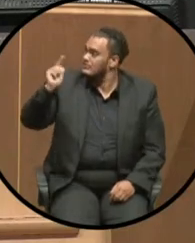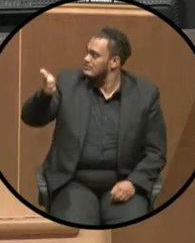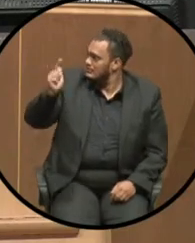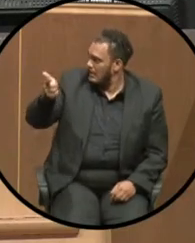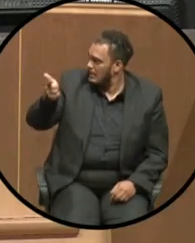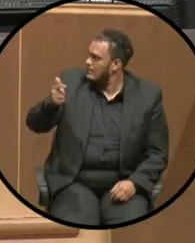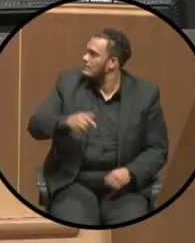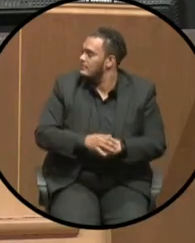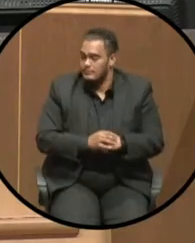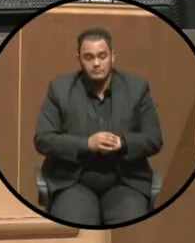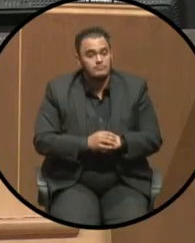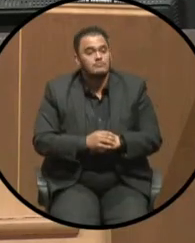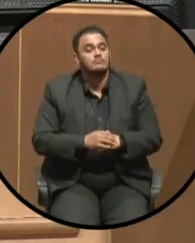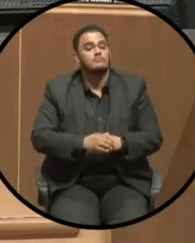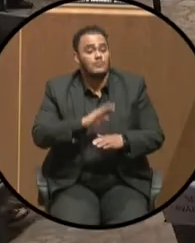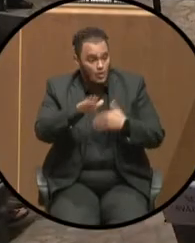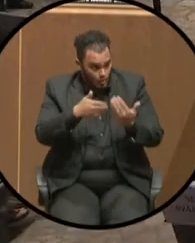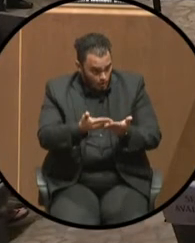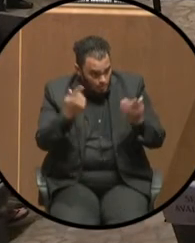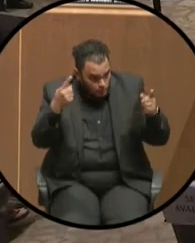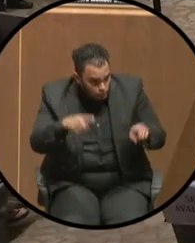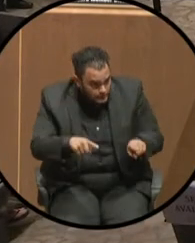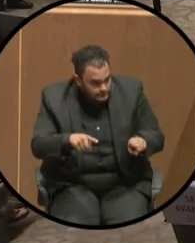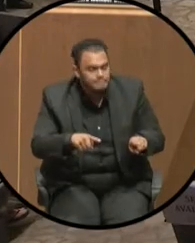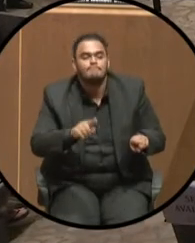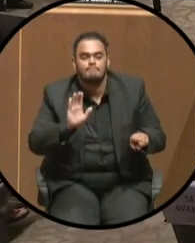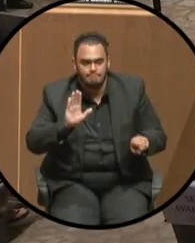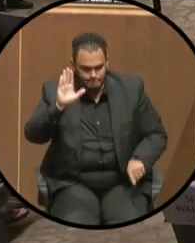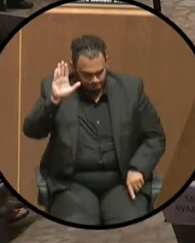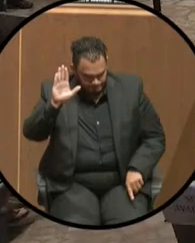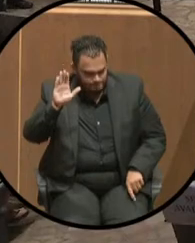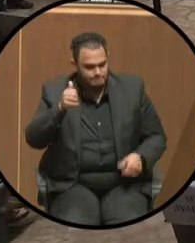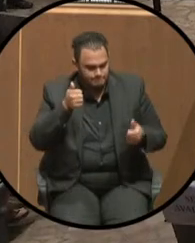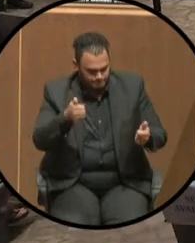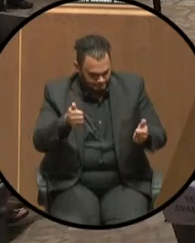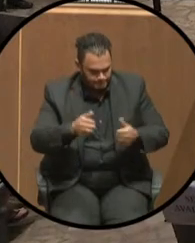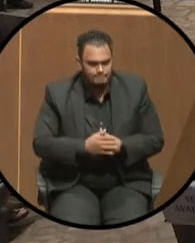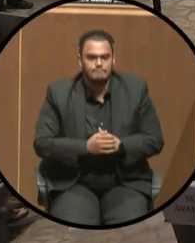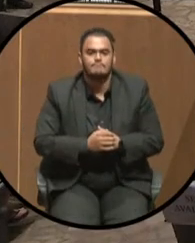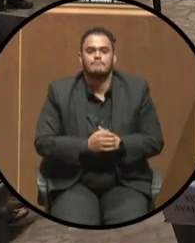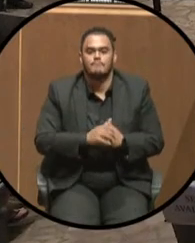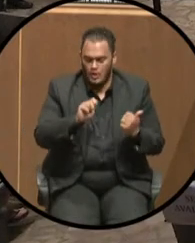Member Byrd. All in favor, please say aye. Aye. Aye. Member Cobert?